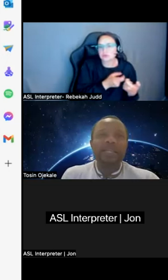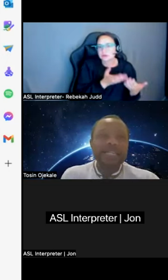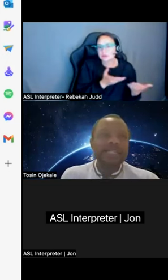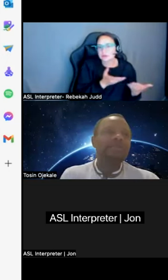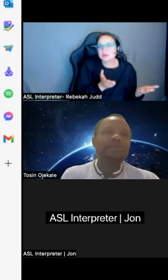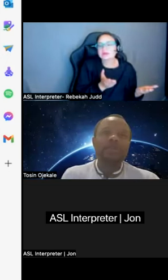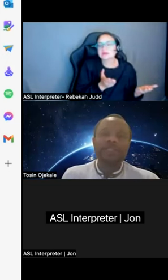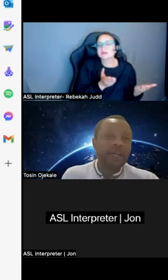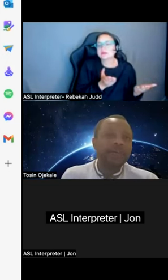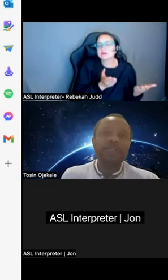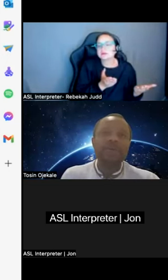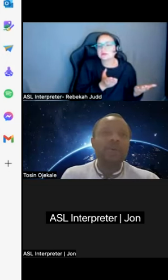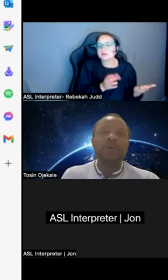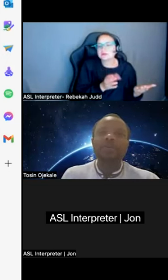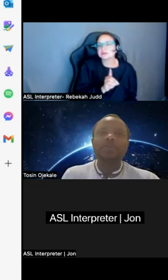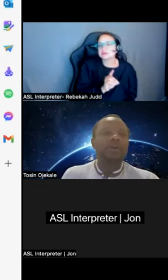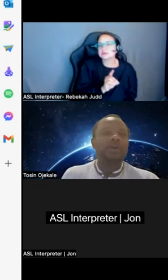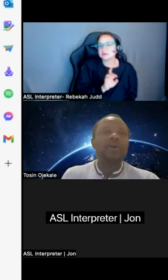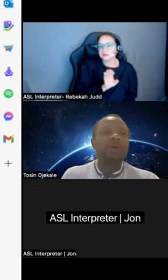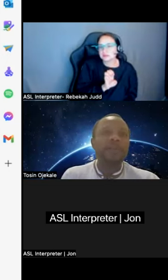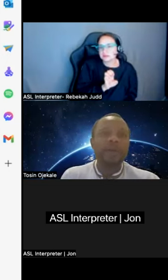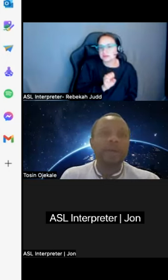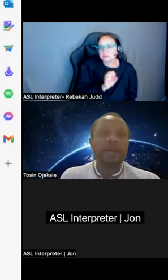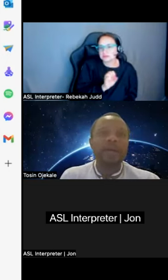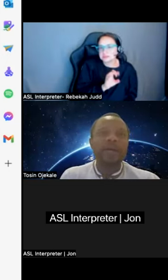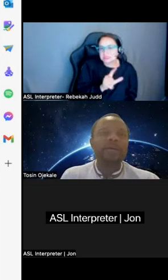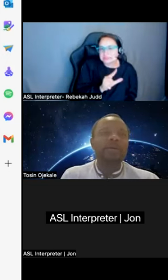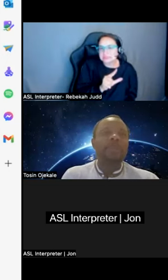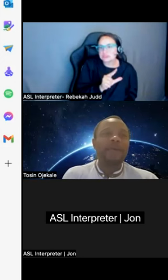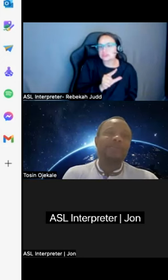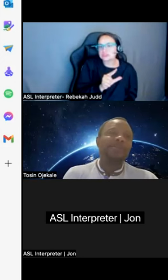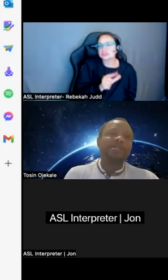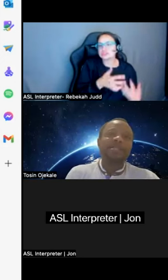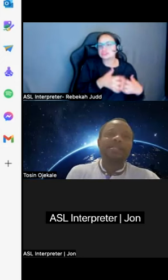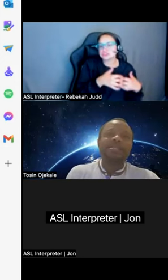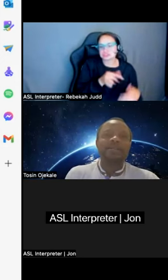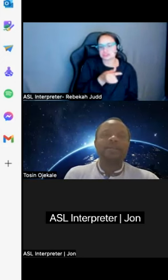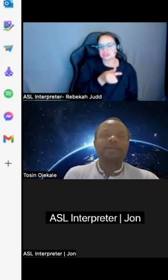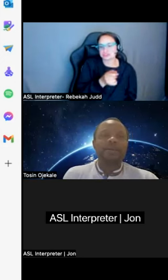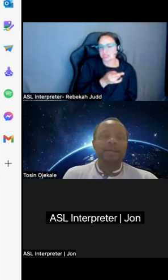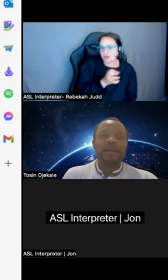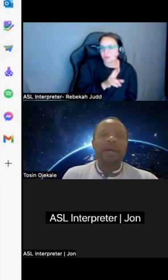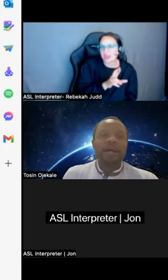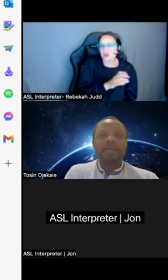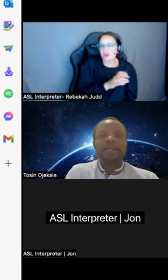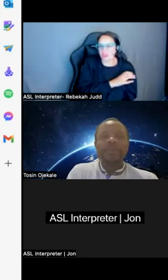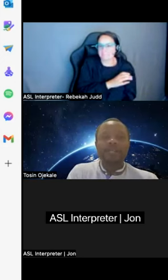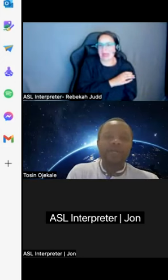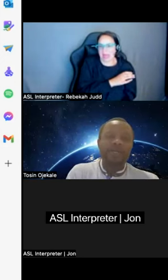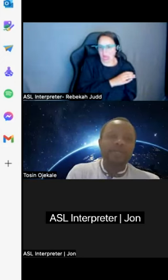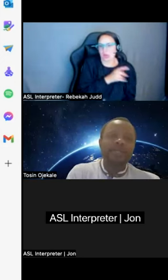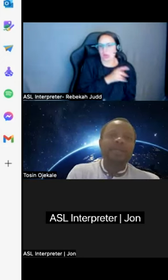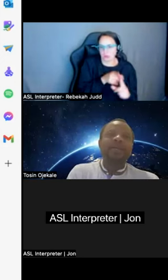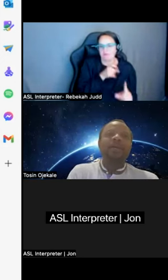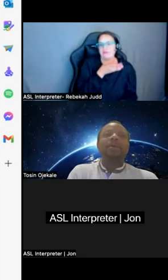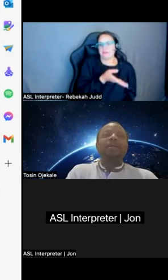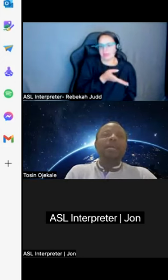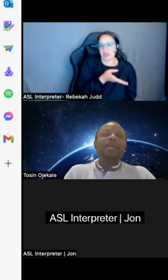your diesel, your generator, all of the power sources are in the gray